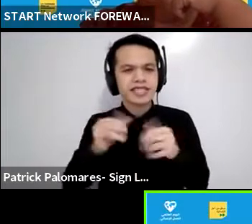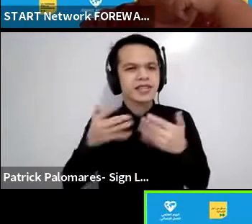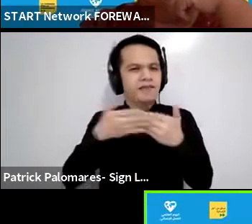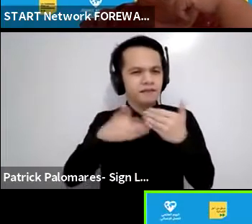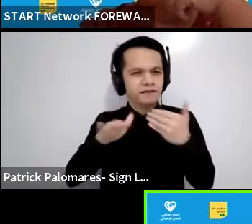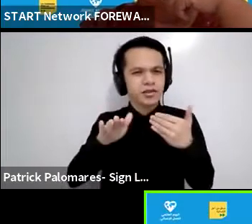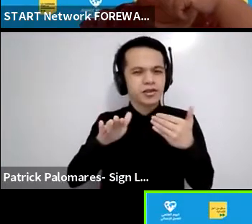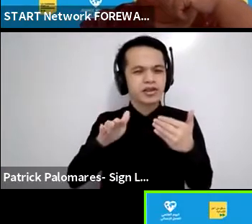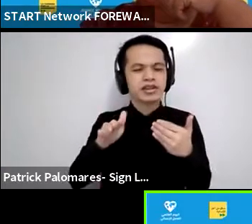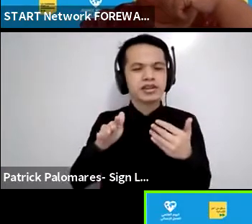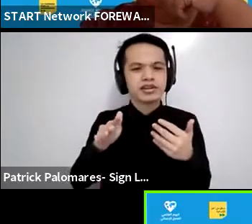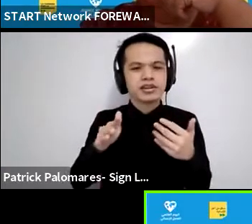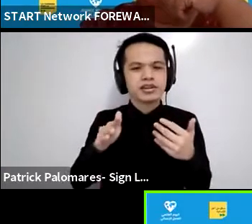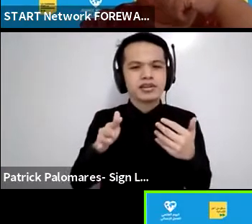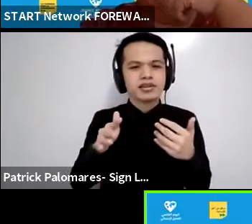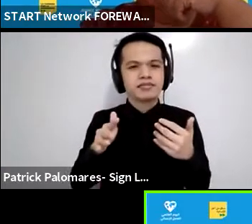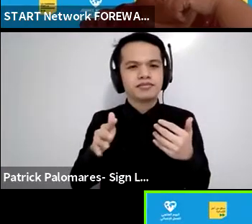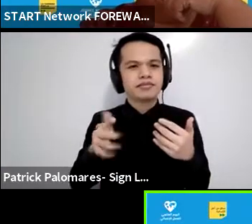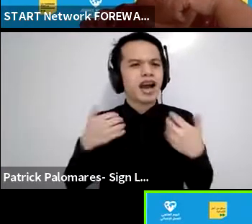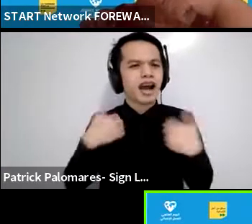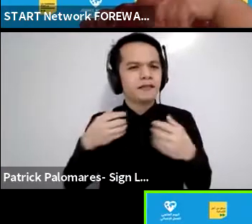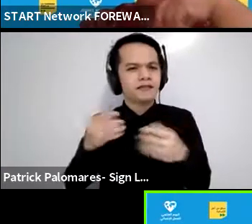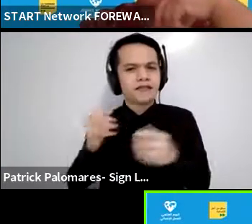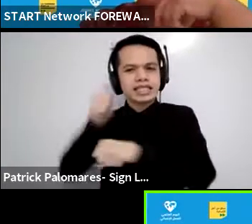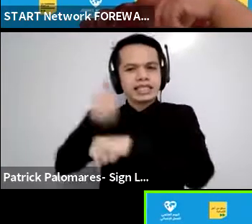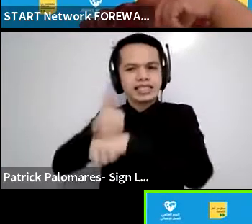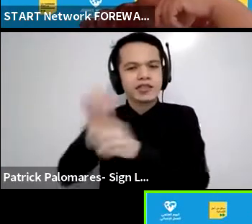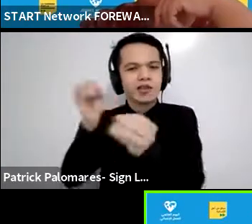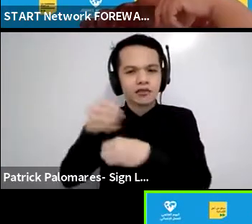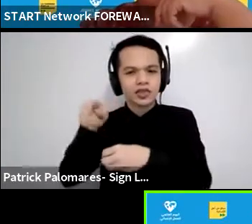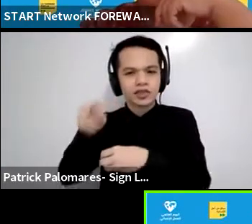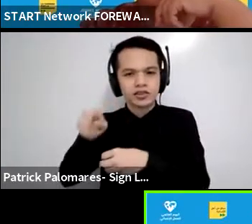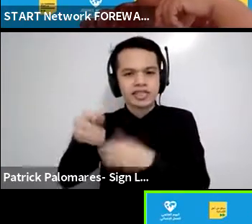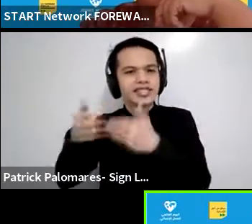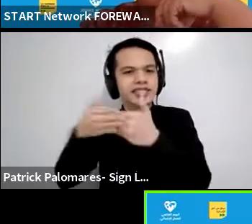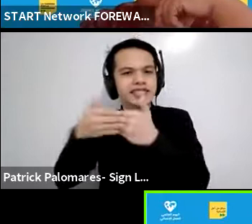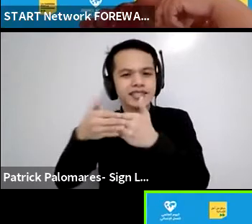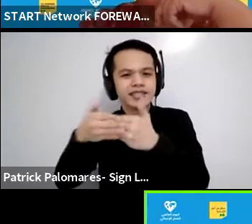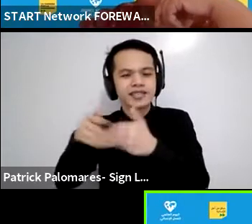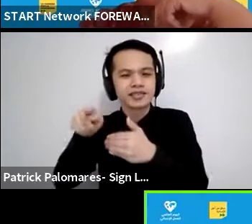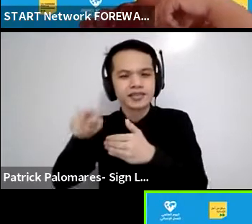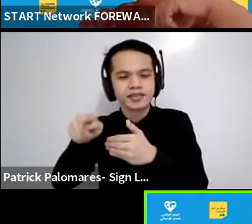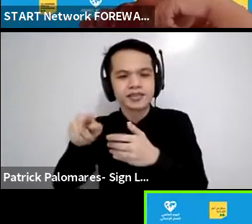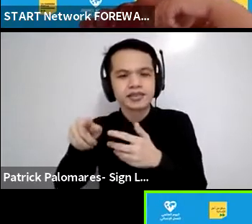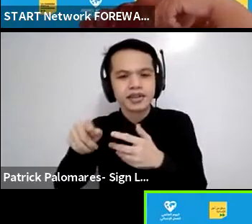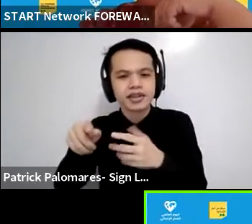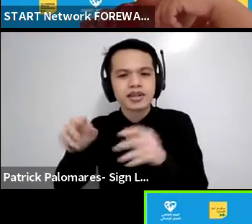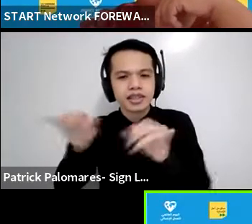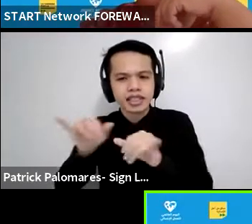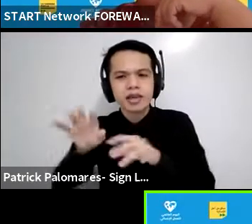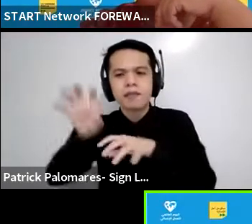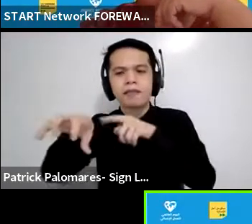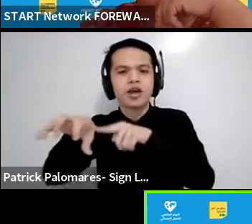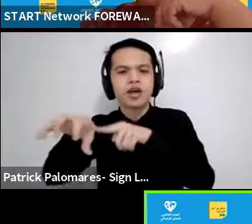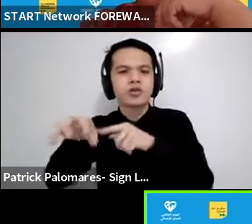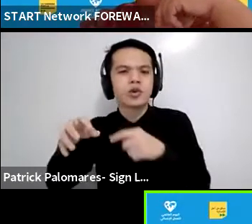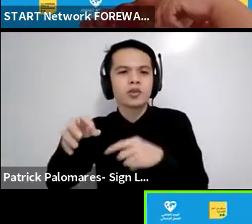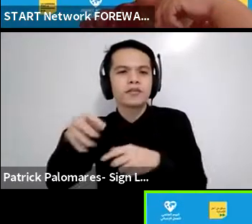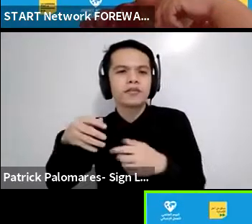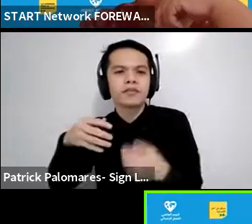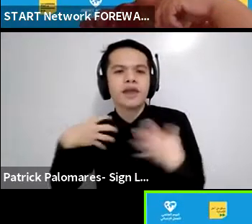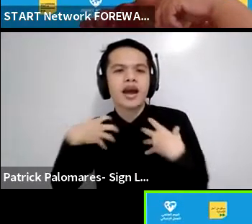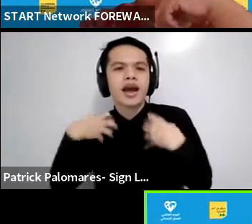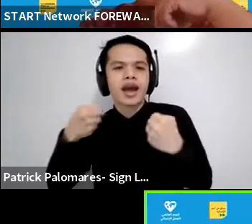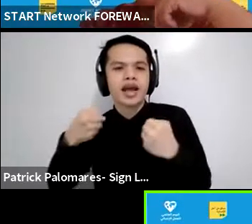crisis, we set up an office there in the provincial capital. We have a team there, and we've set up a rural health unit.